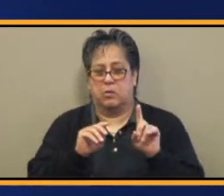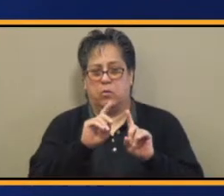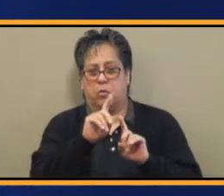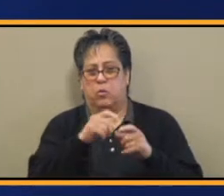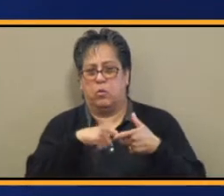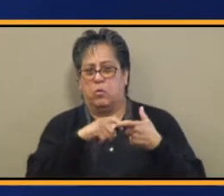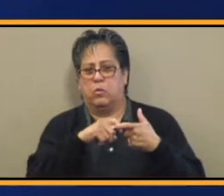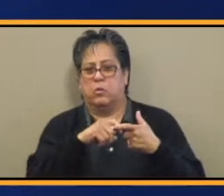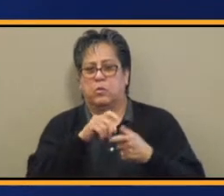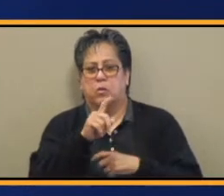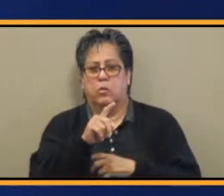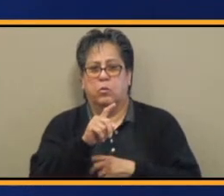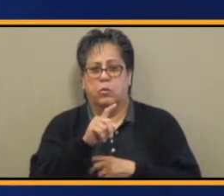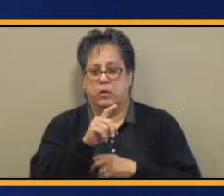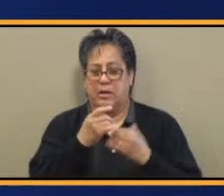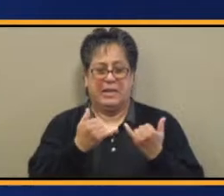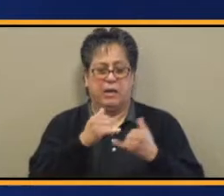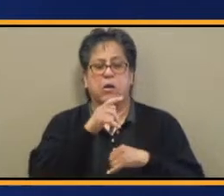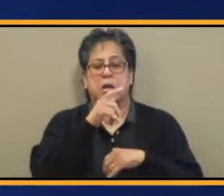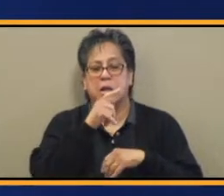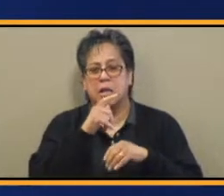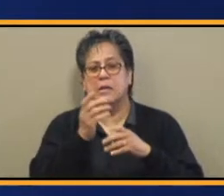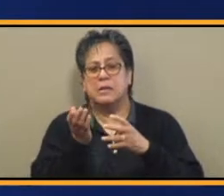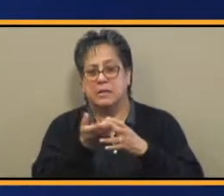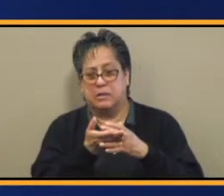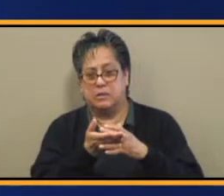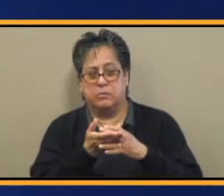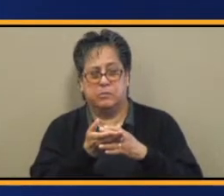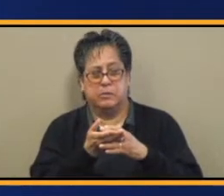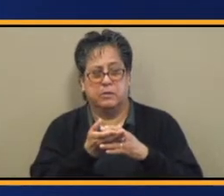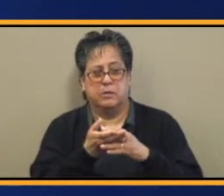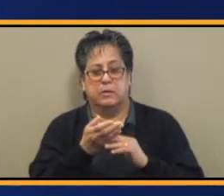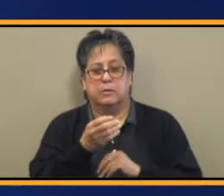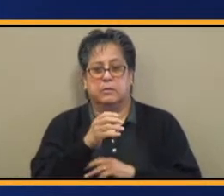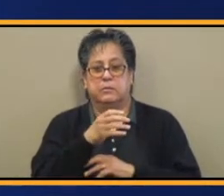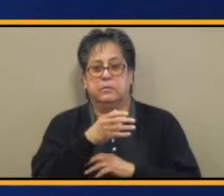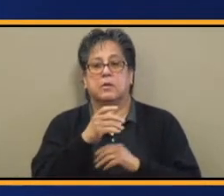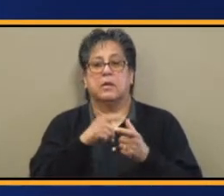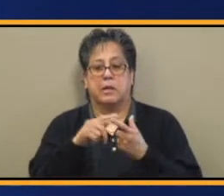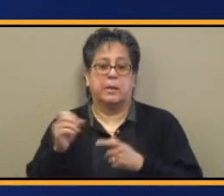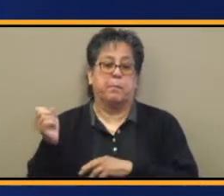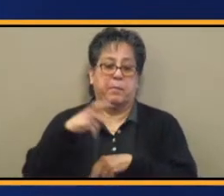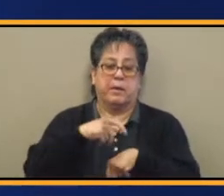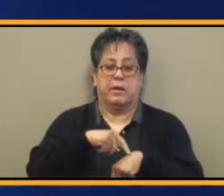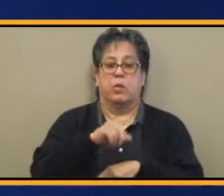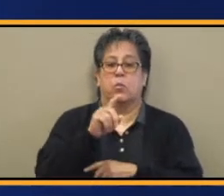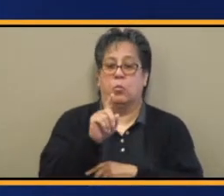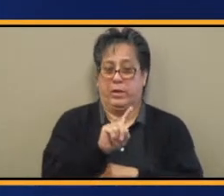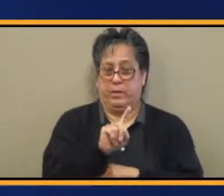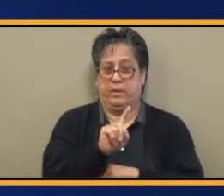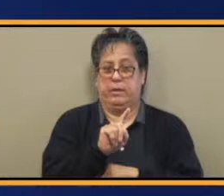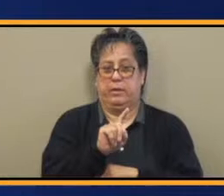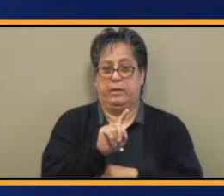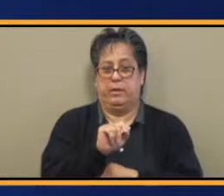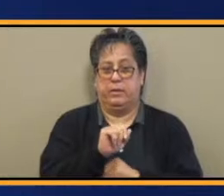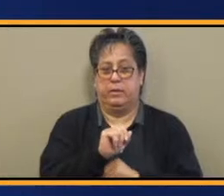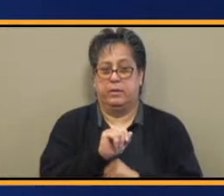also take a lunch break at this time so we don't cut in between and return at 1:00.